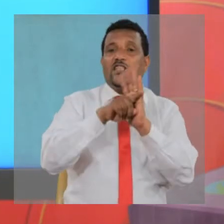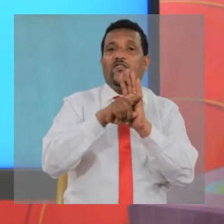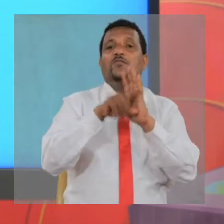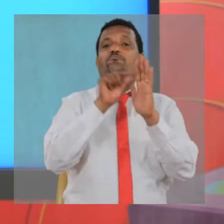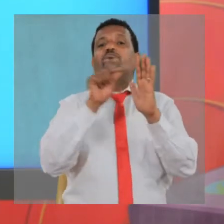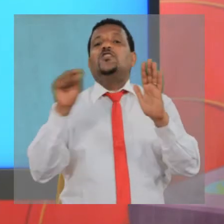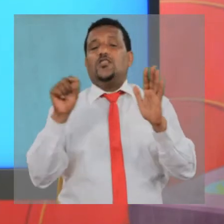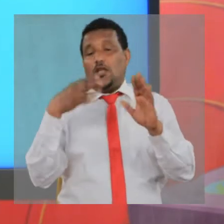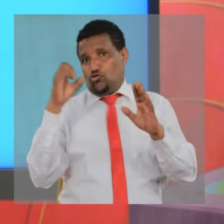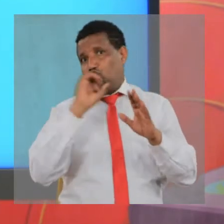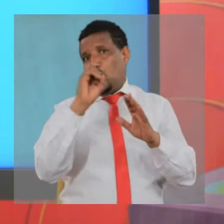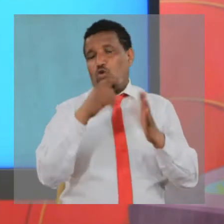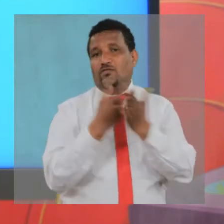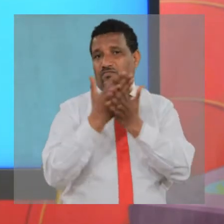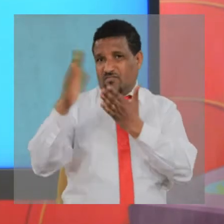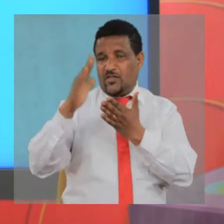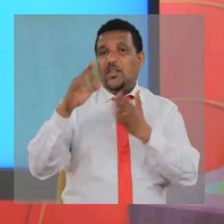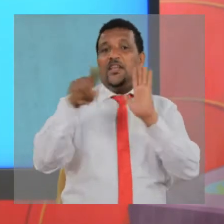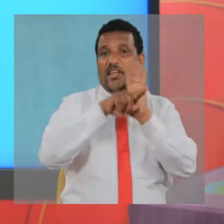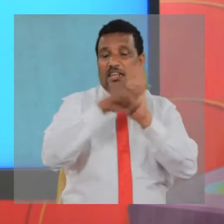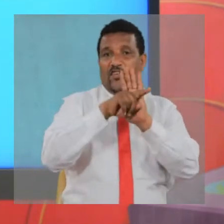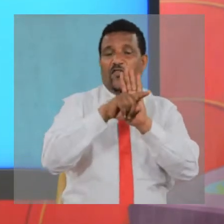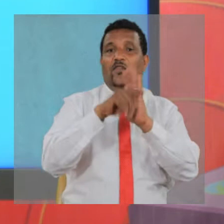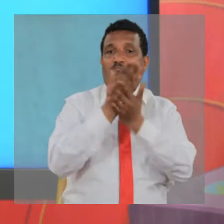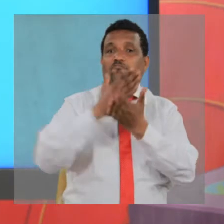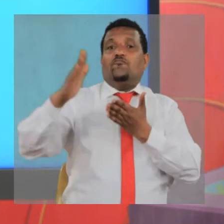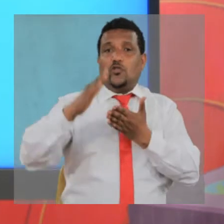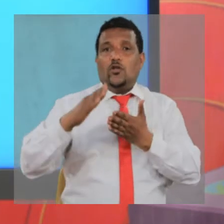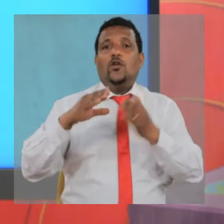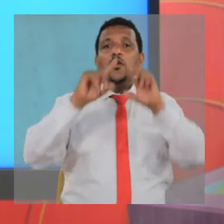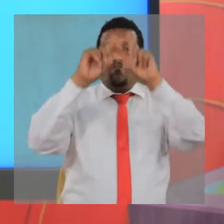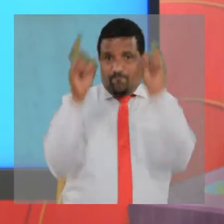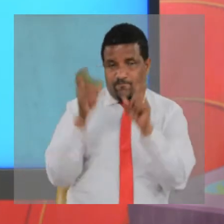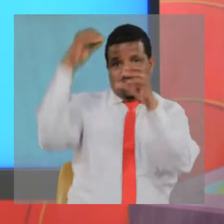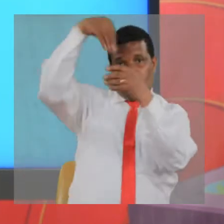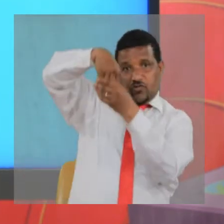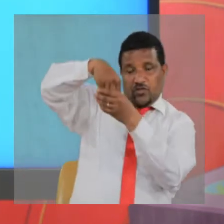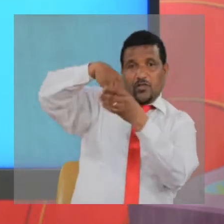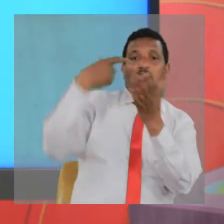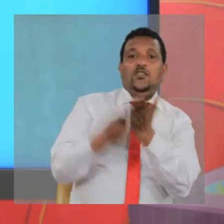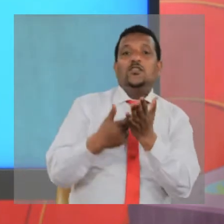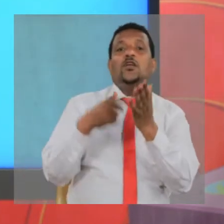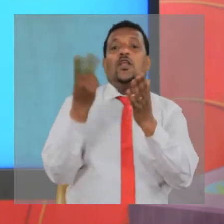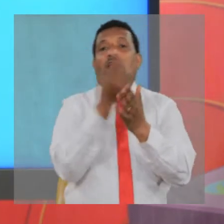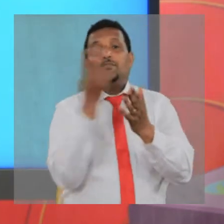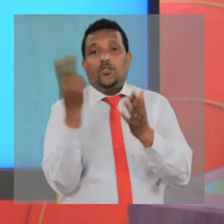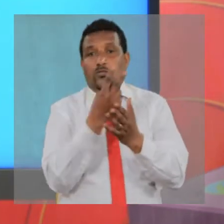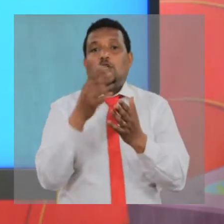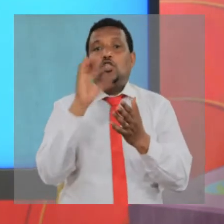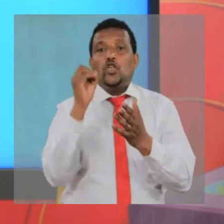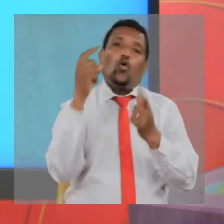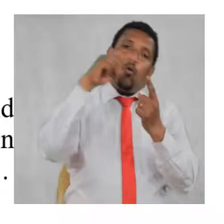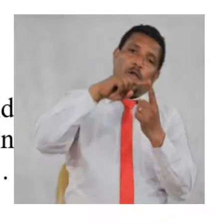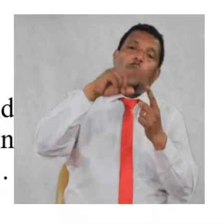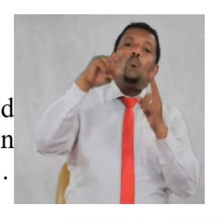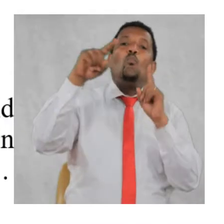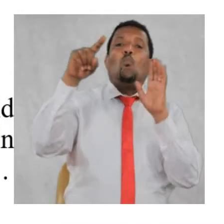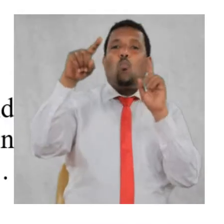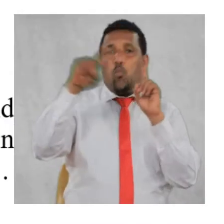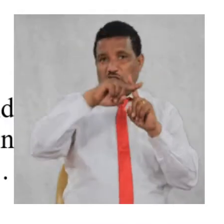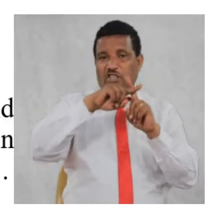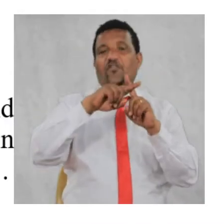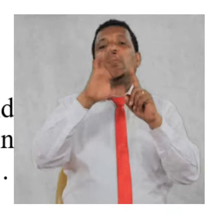but in order to avoid this negative effect, we will put it into absolute value, and it relies between 0 and positive